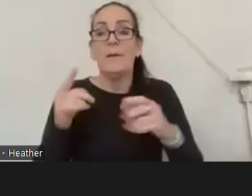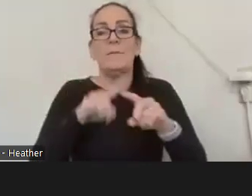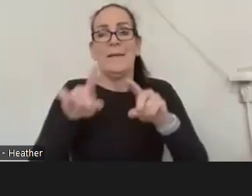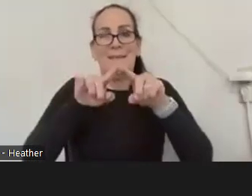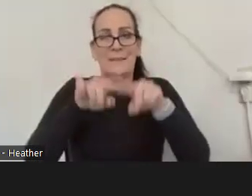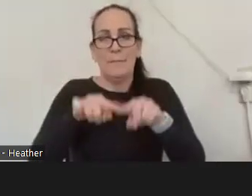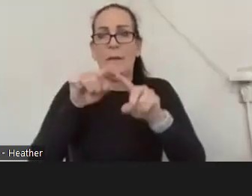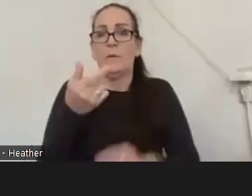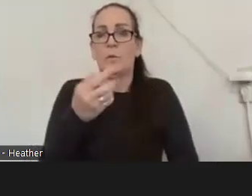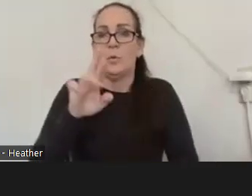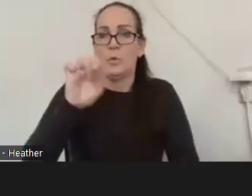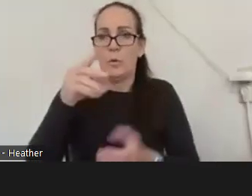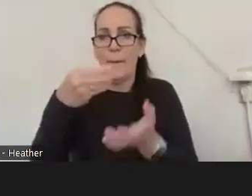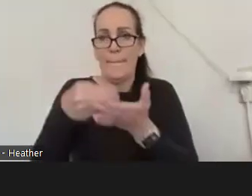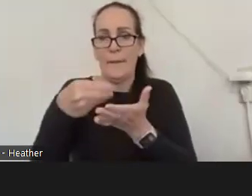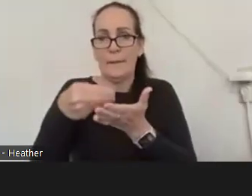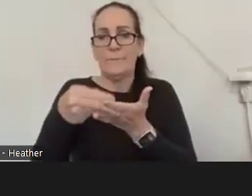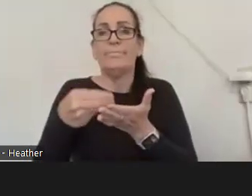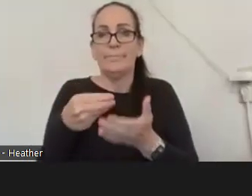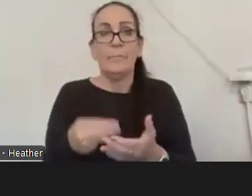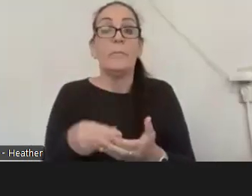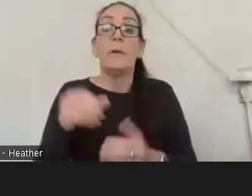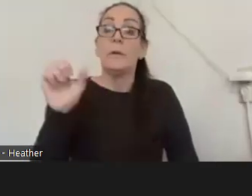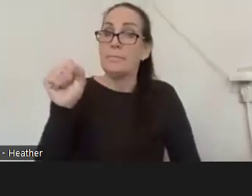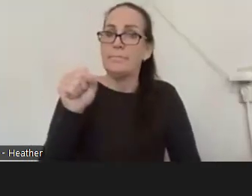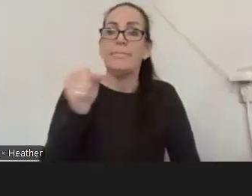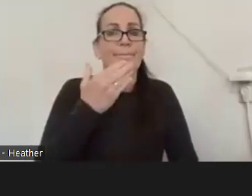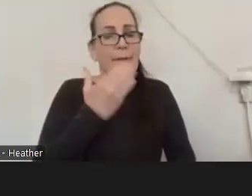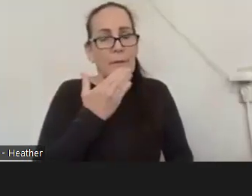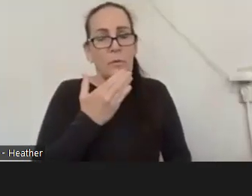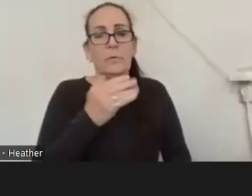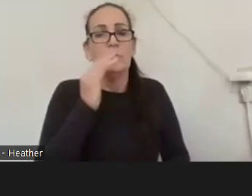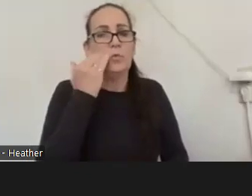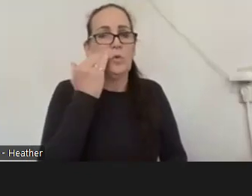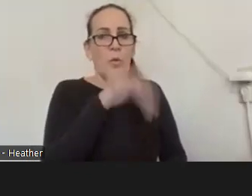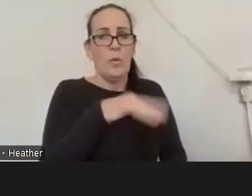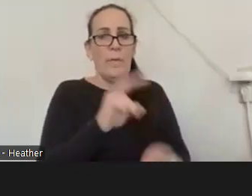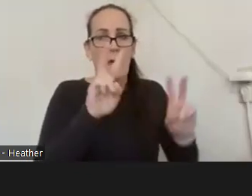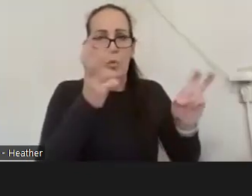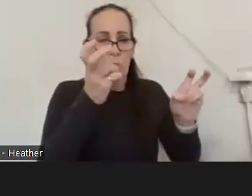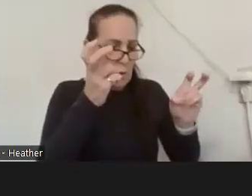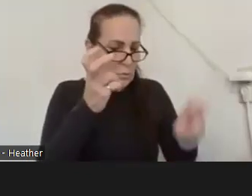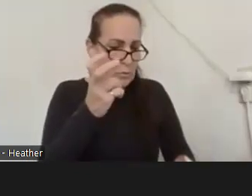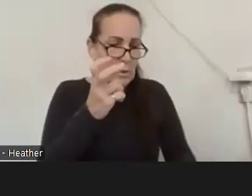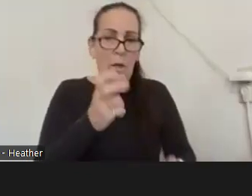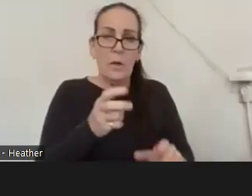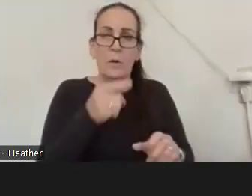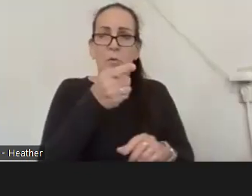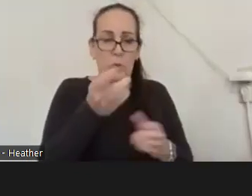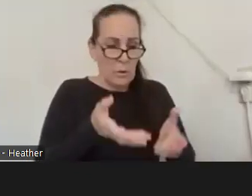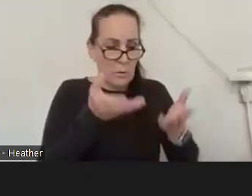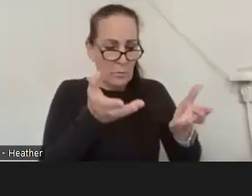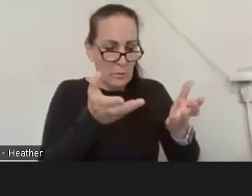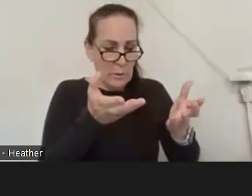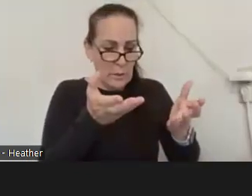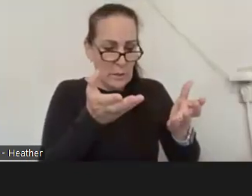dollar that comes in. Yeah, thank you. I just, that quote you presented, it was so powerful. And I want